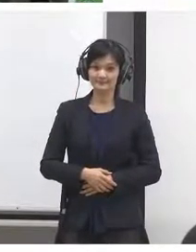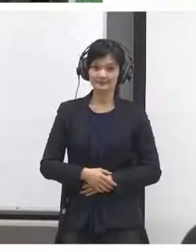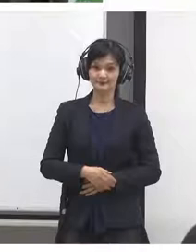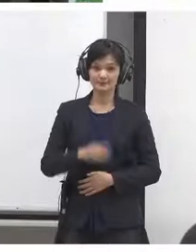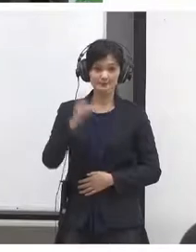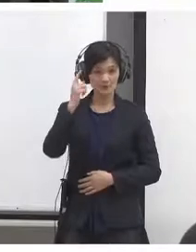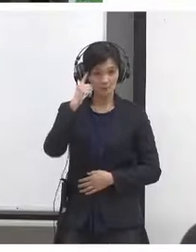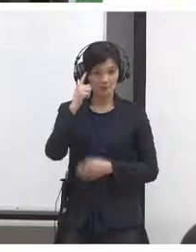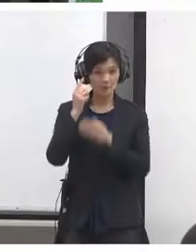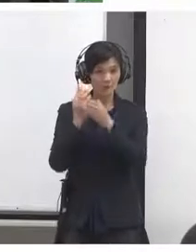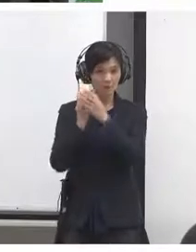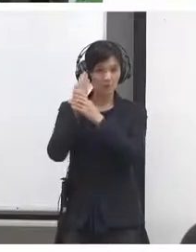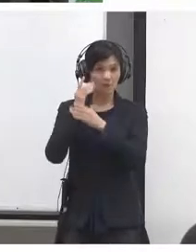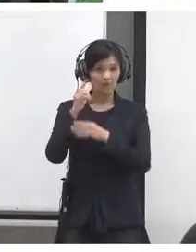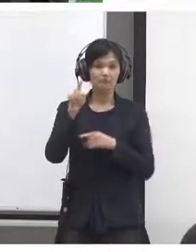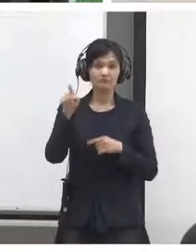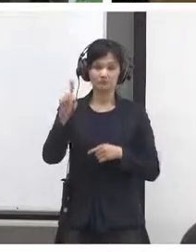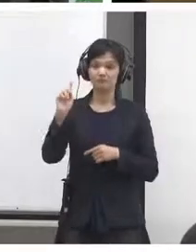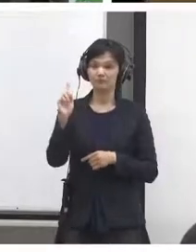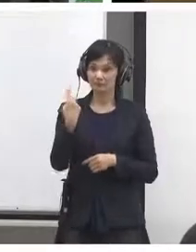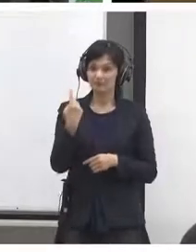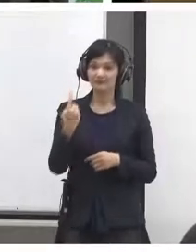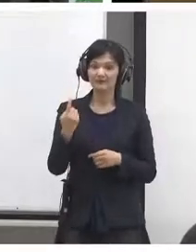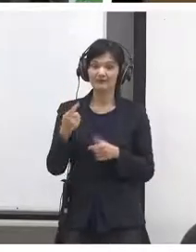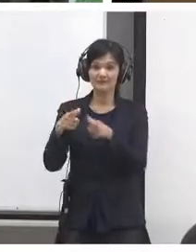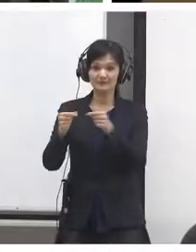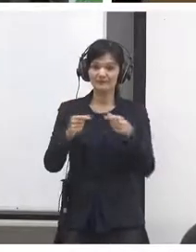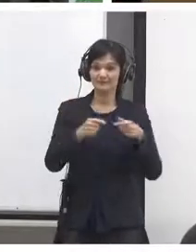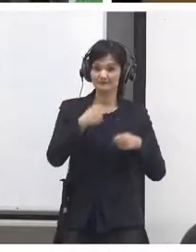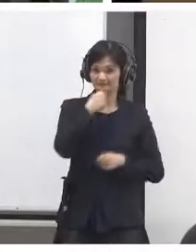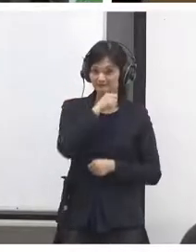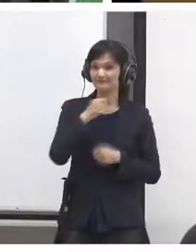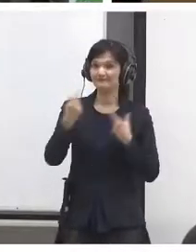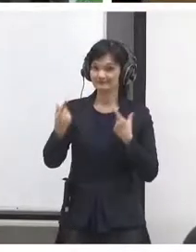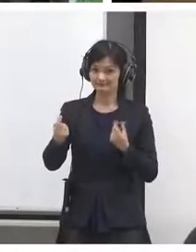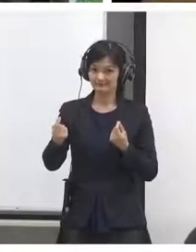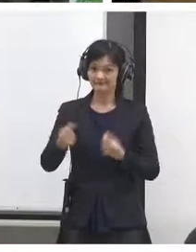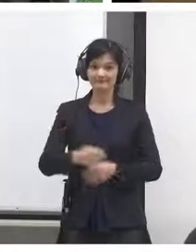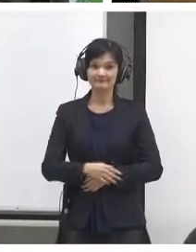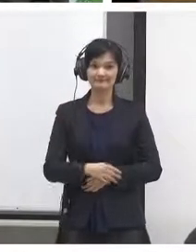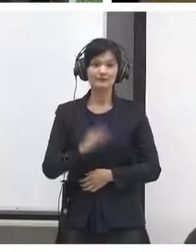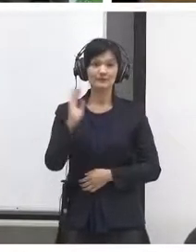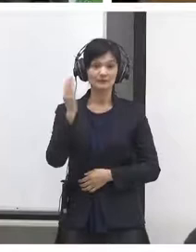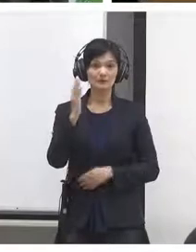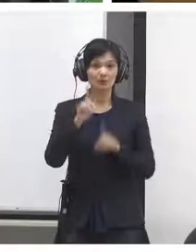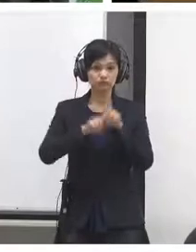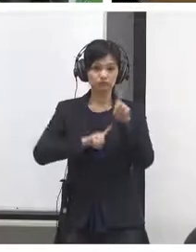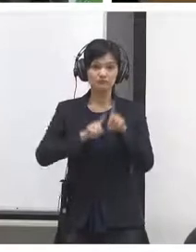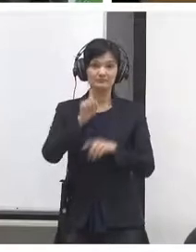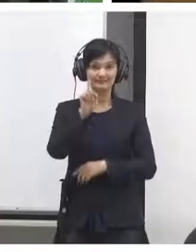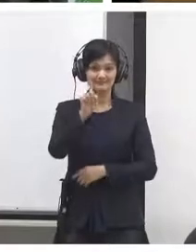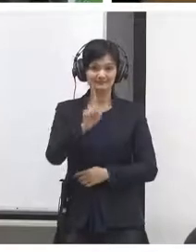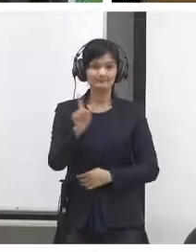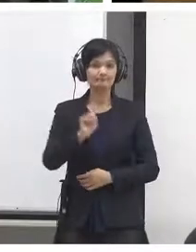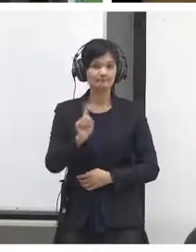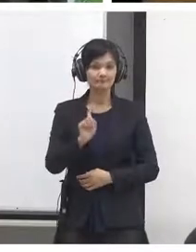as Taiwan and Japan, but a little bit different is kind